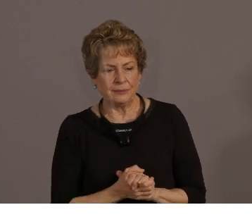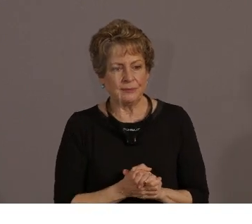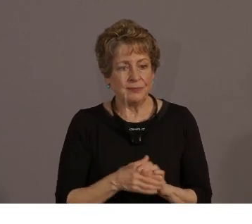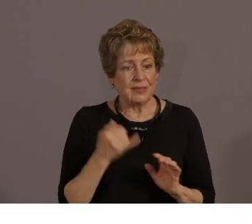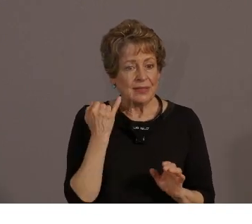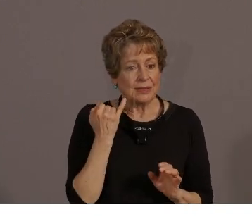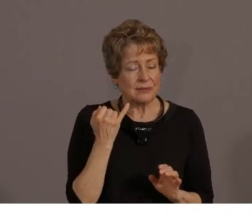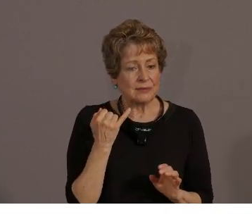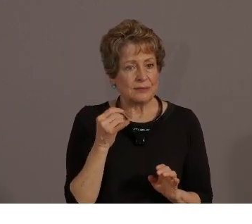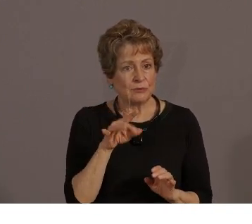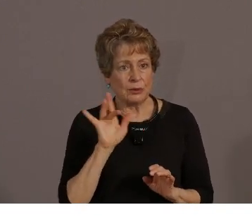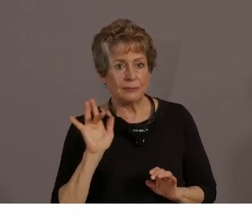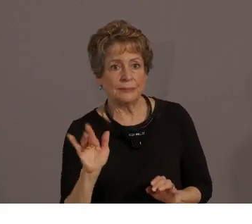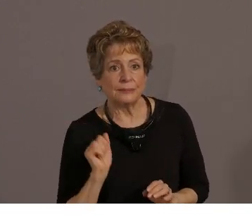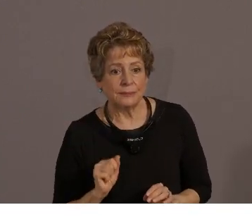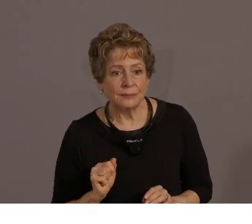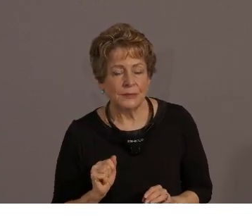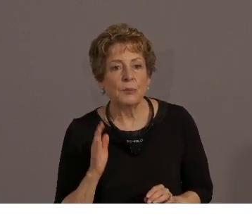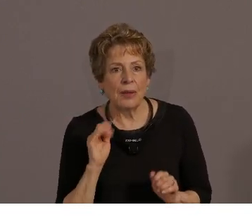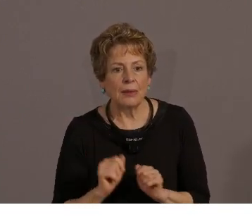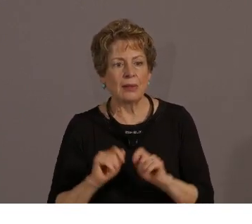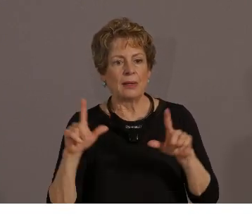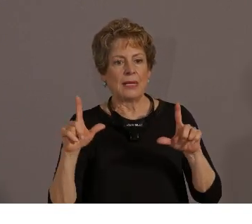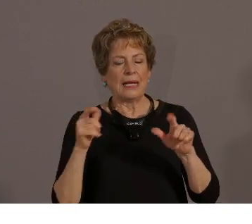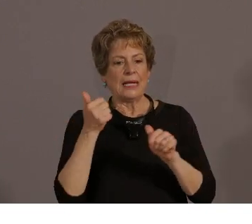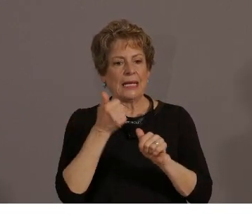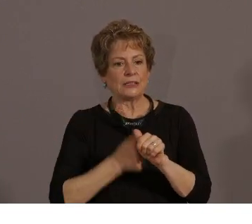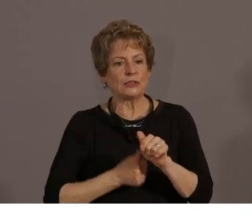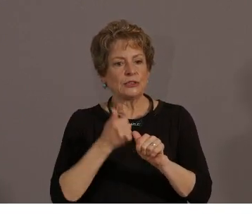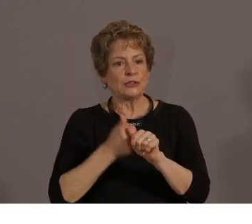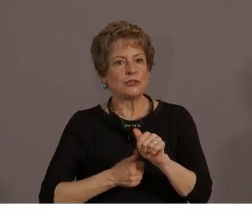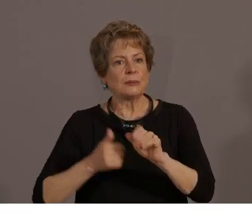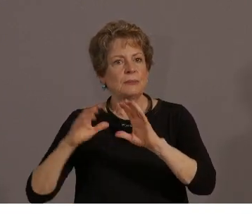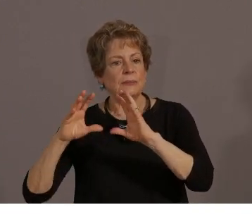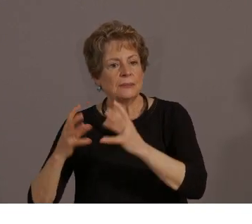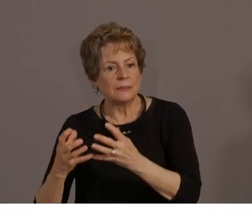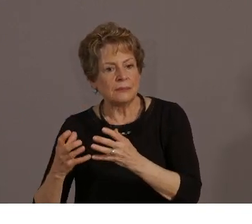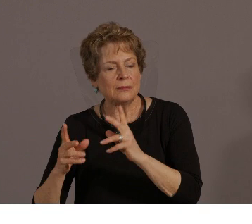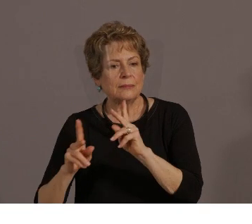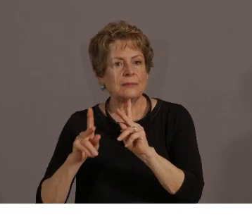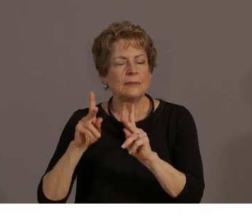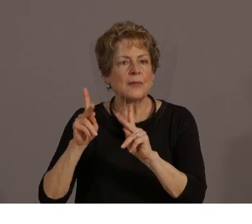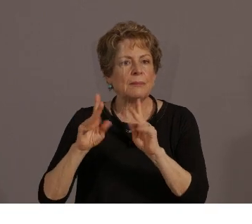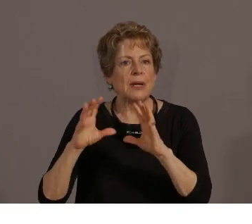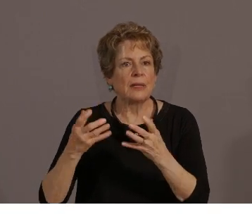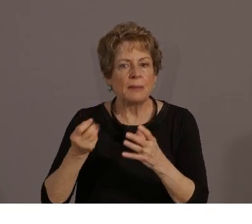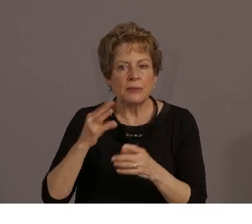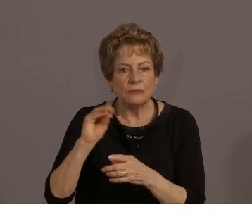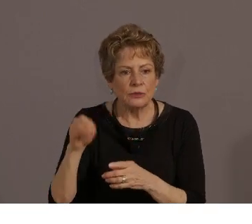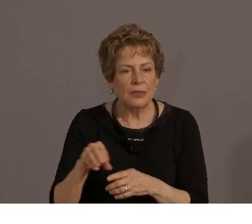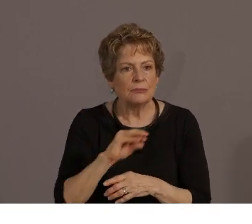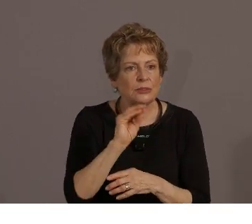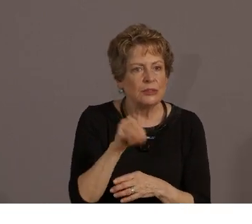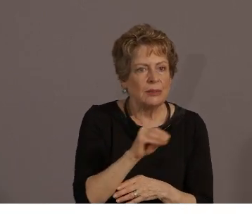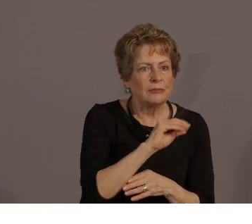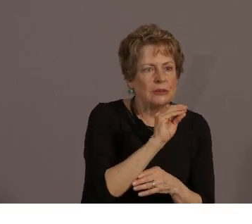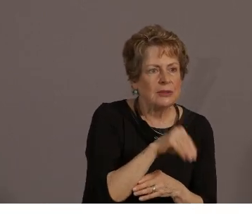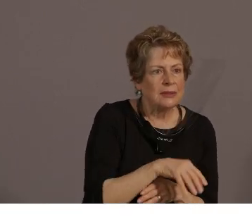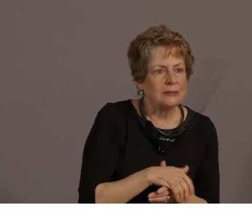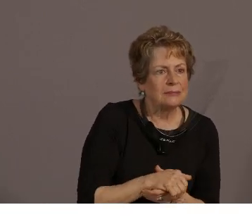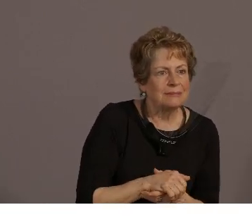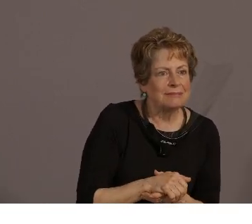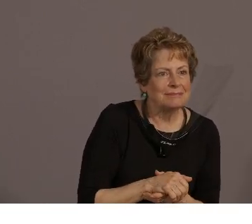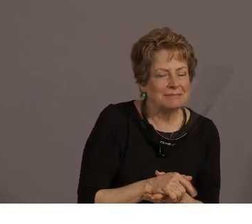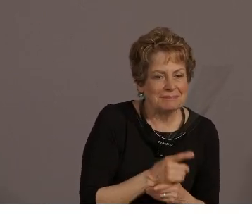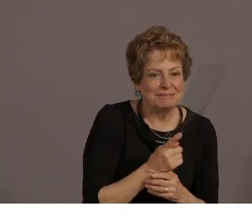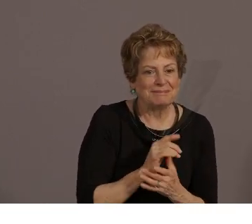grant or the top for 1A and the prioritized 1B, and then each of the age categories that have received at least one